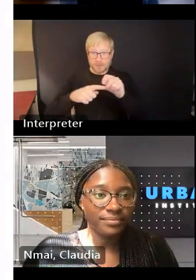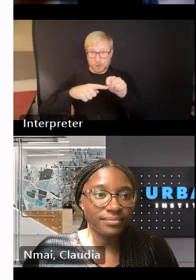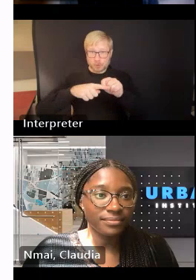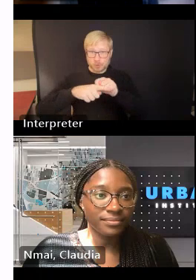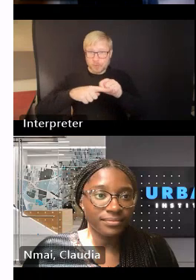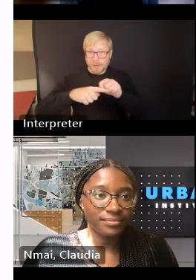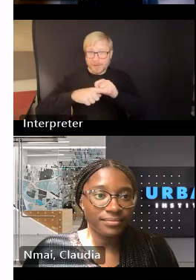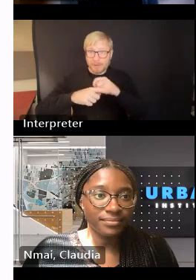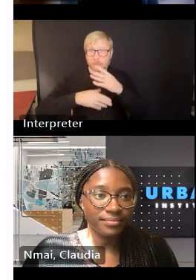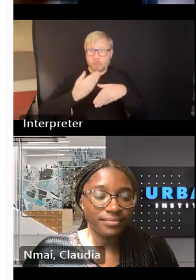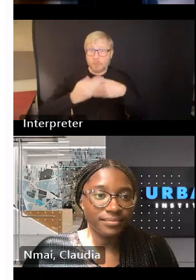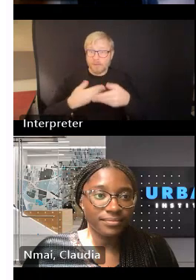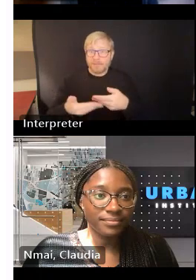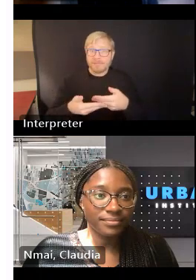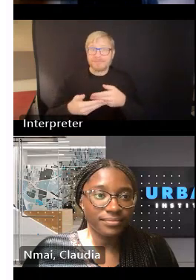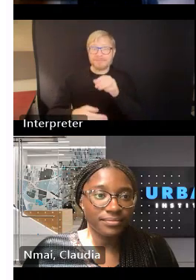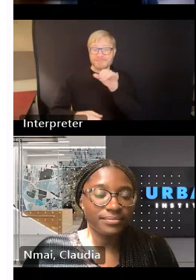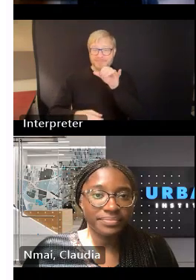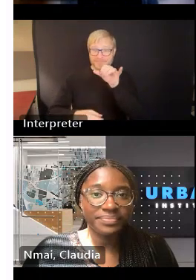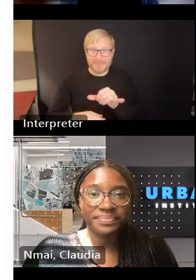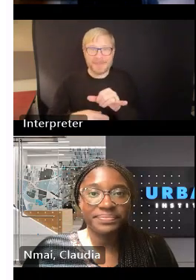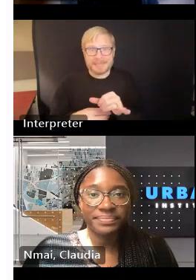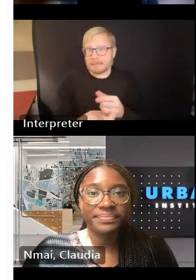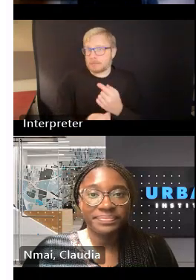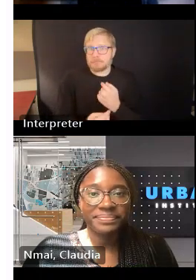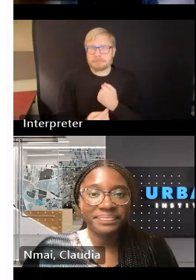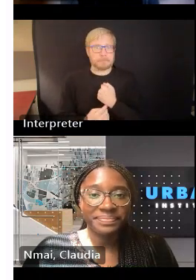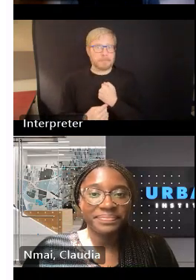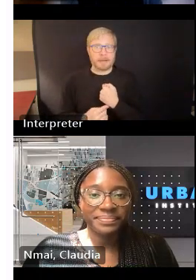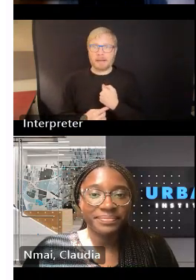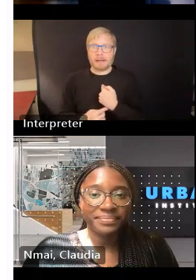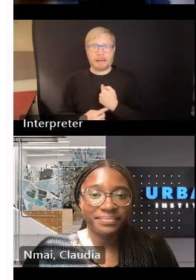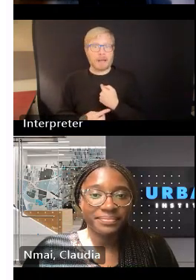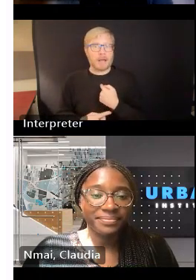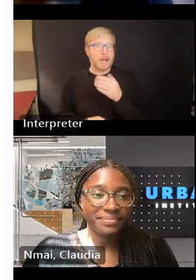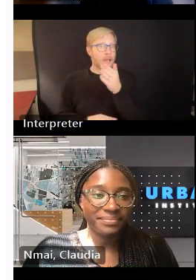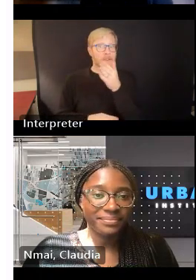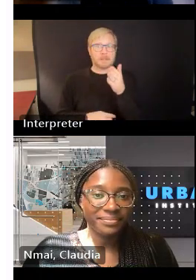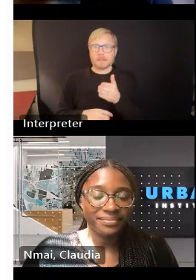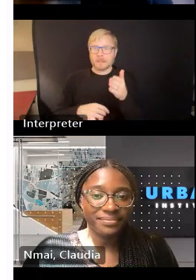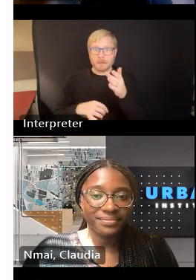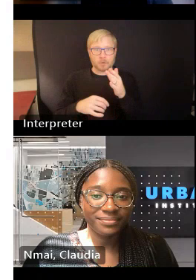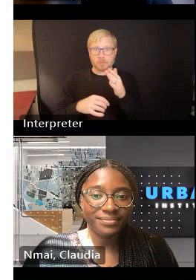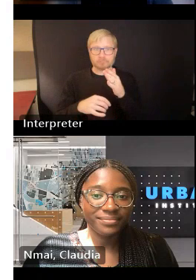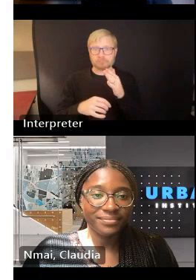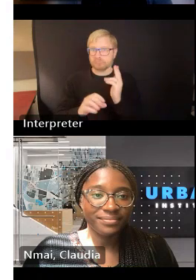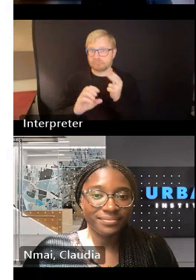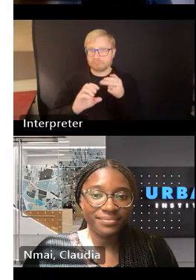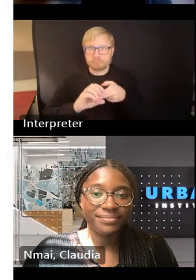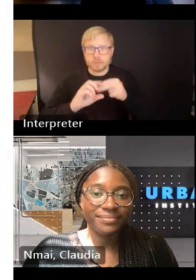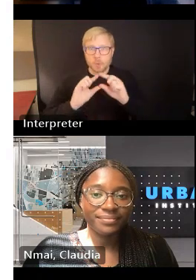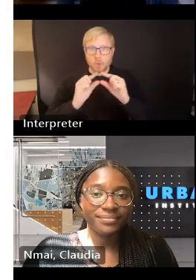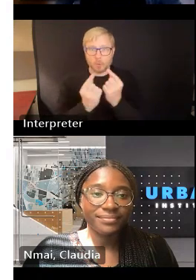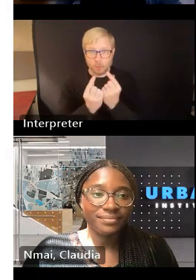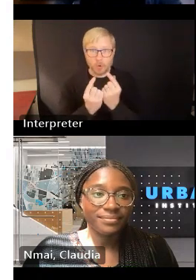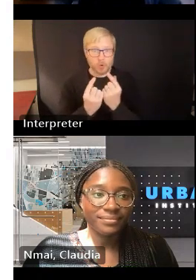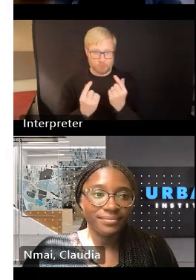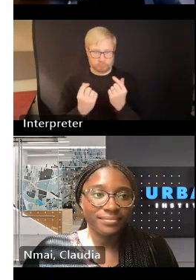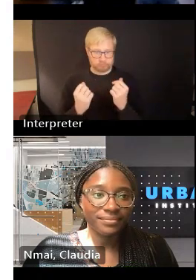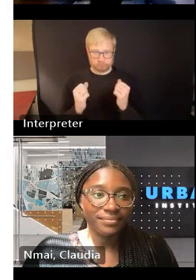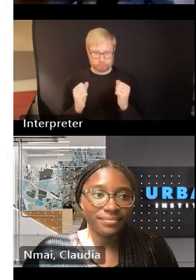I just, I hadn't been in a group before where there just was time given for this, so that each of